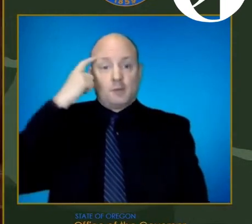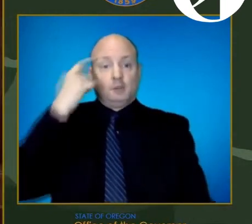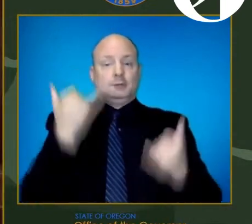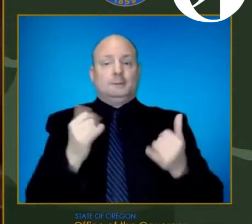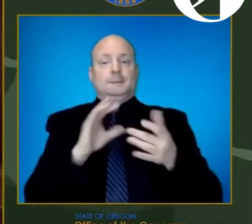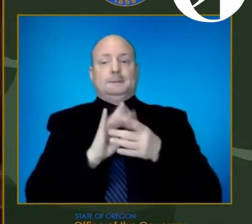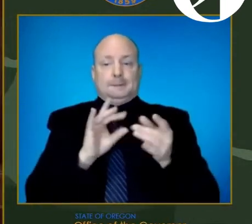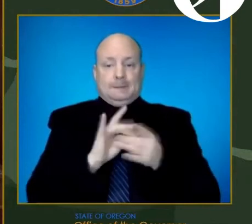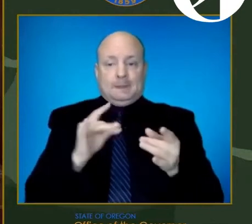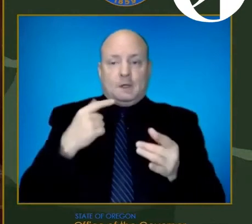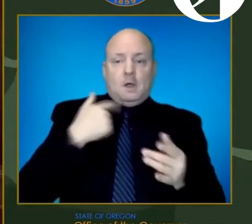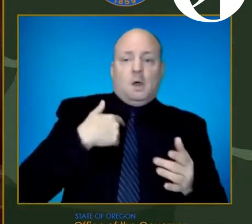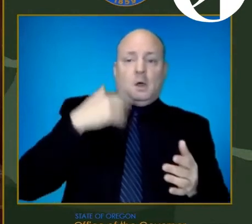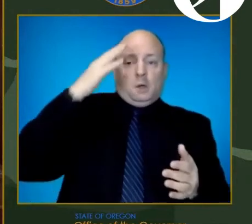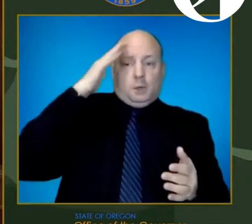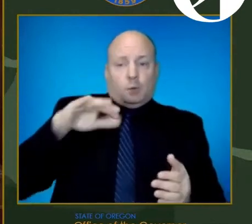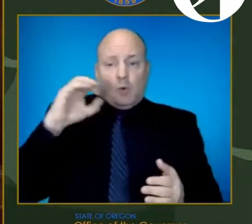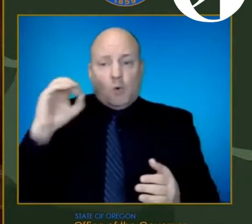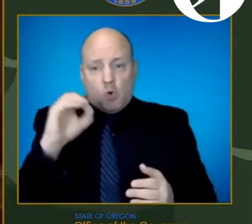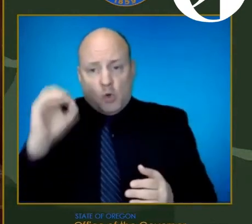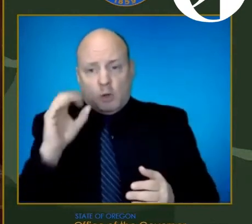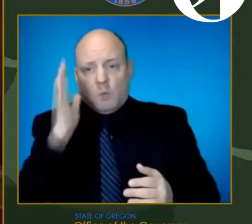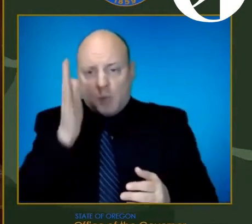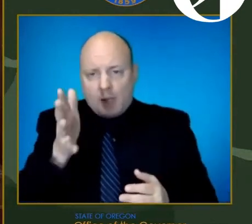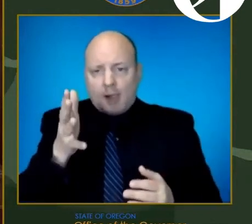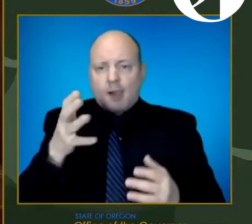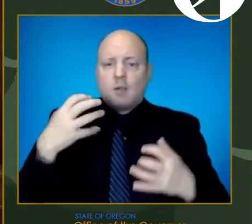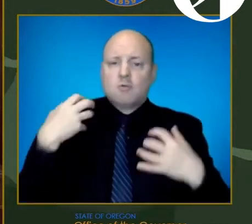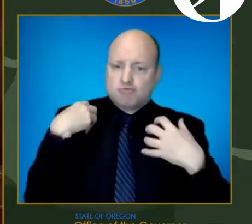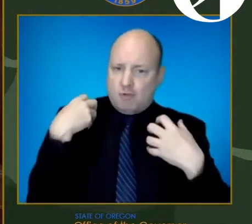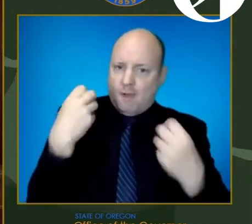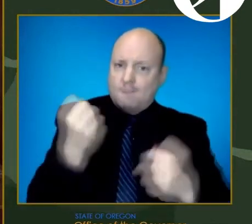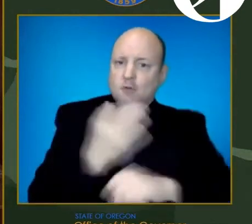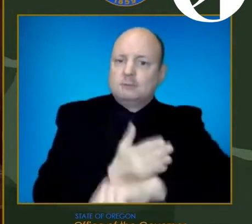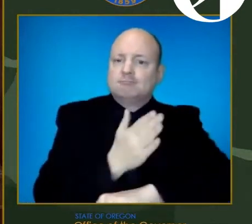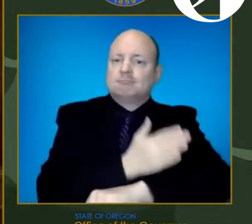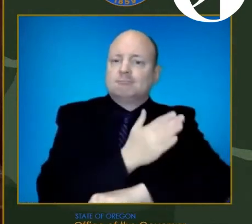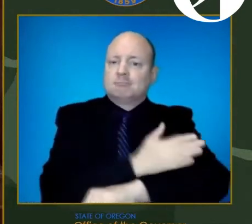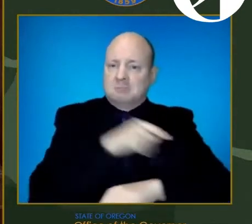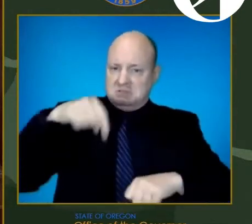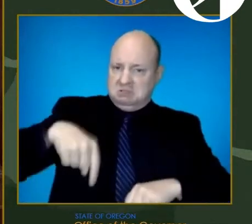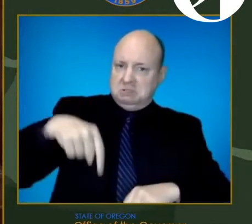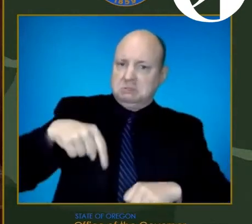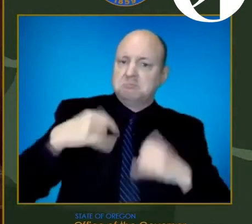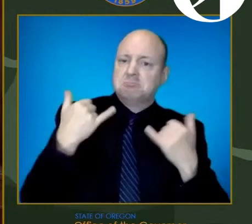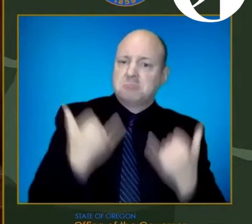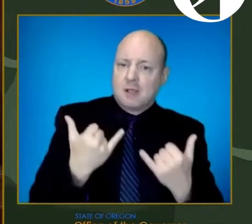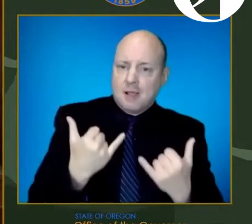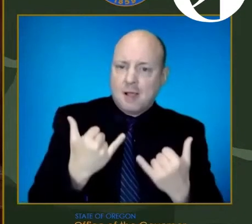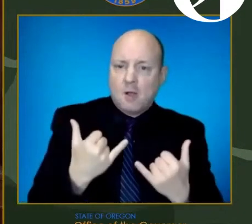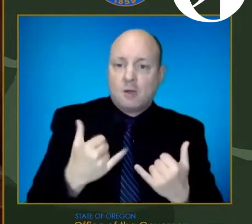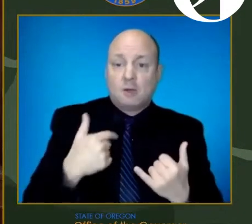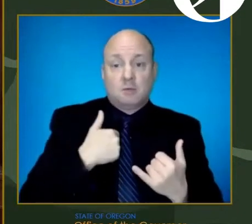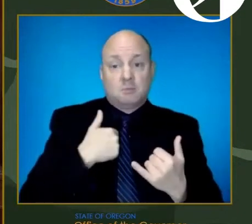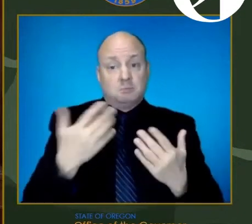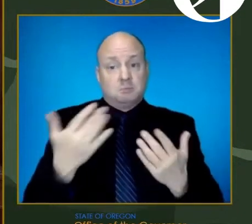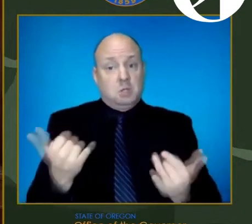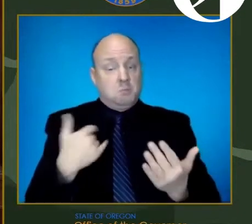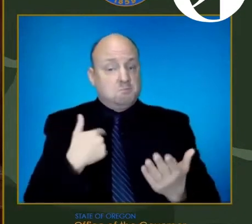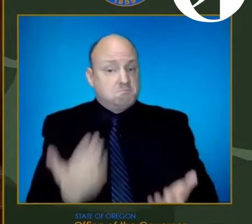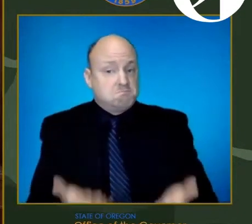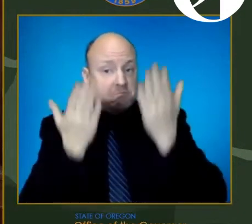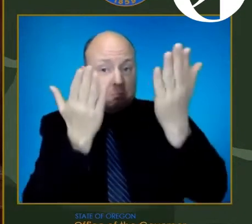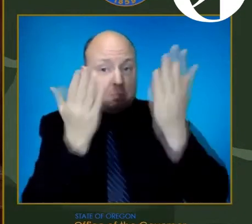from these turbulent times, but we cannot do this alone. My proposed budget doesn't put enough money into